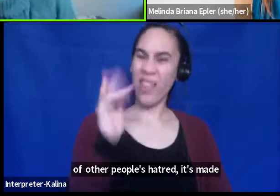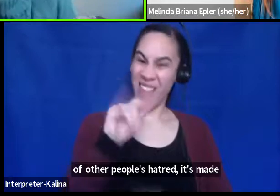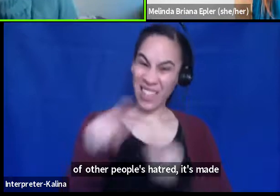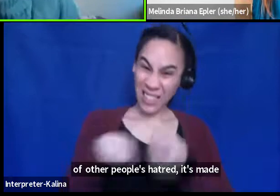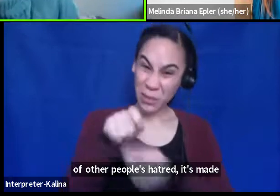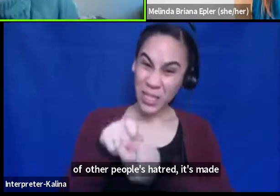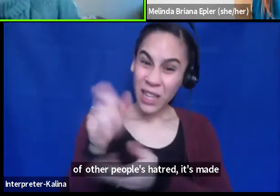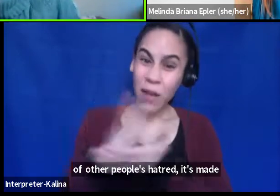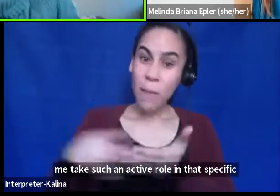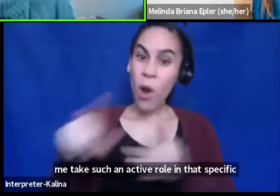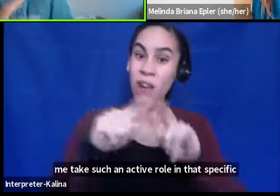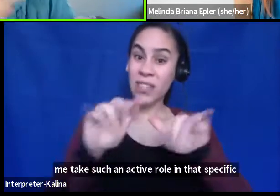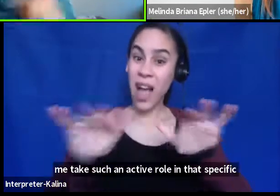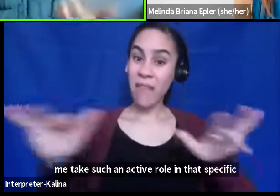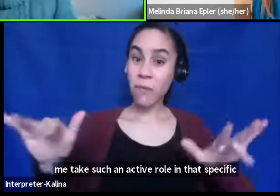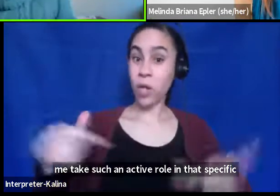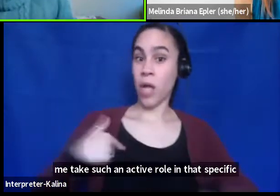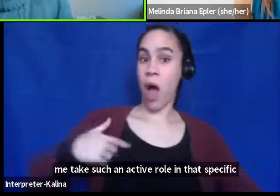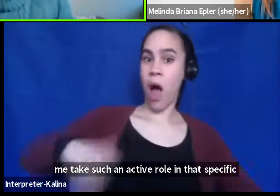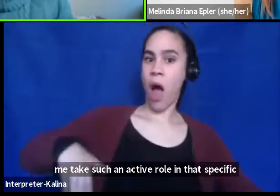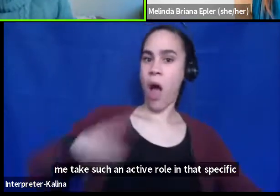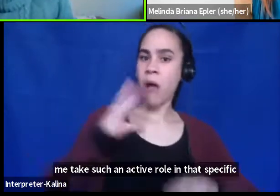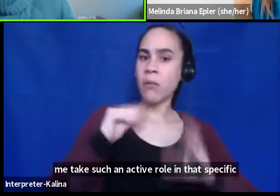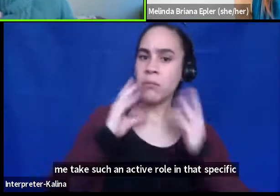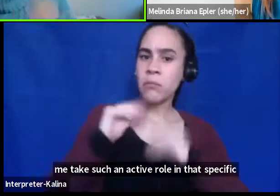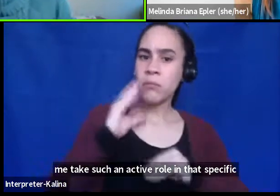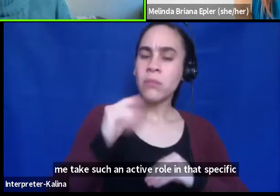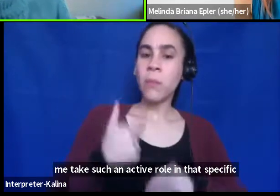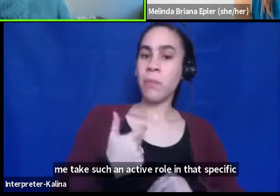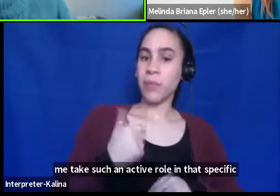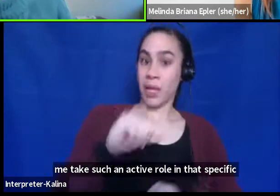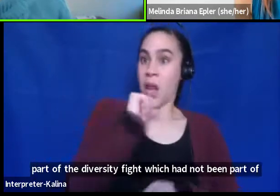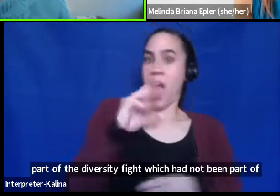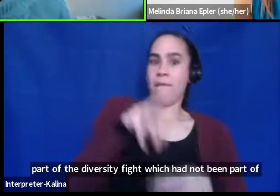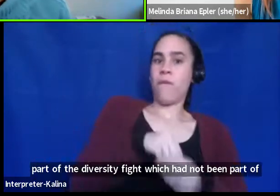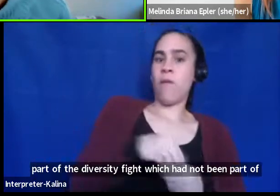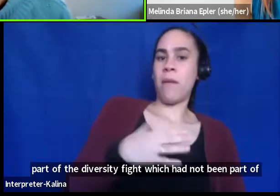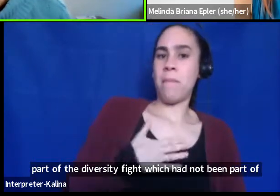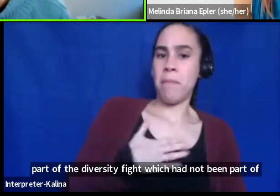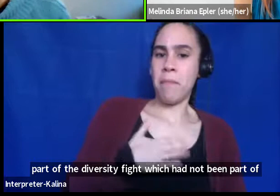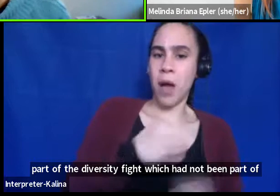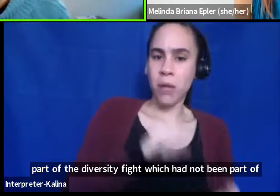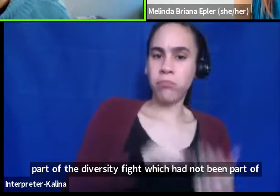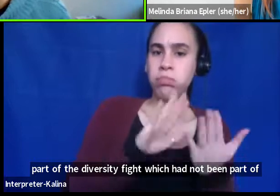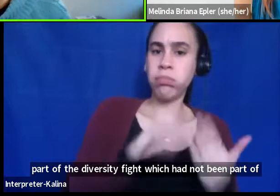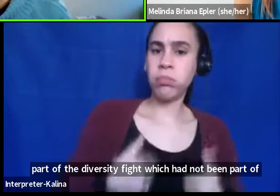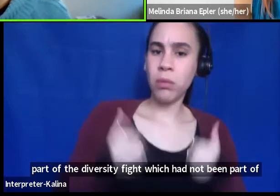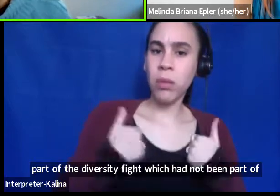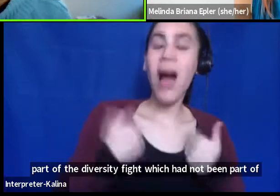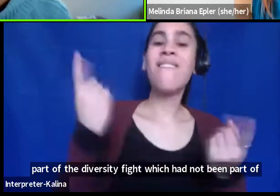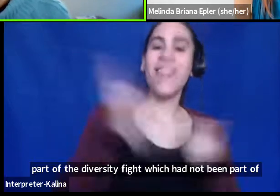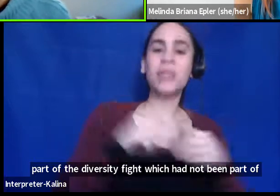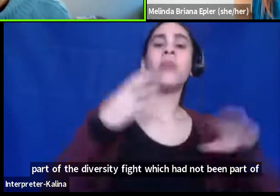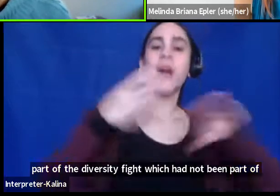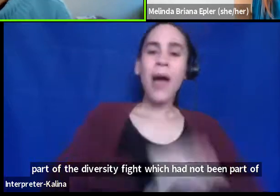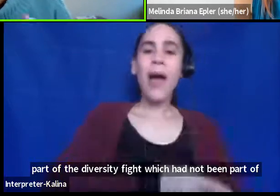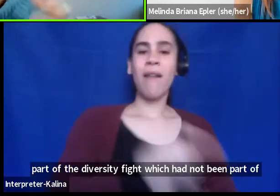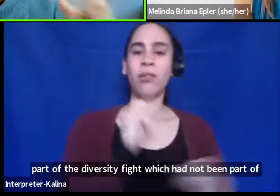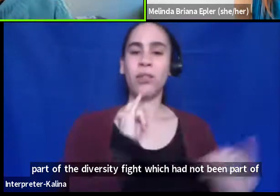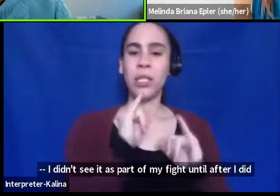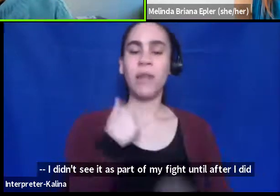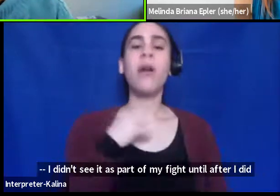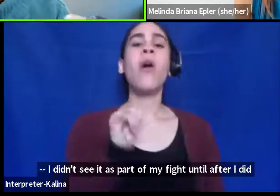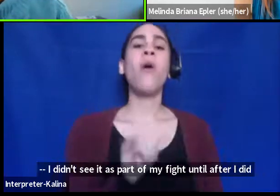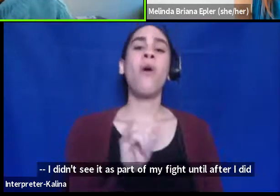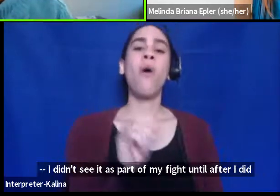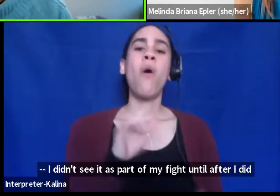which hadn't been part of I didn't see it as part of my fight until after I did those interviews. And so I think that's